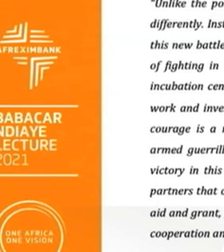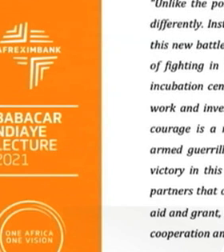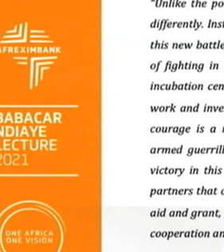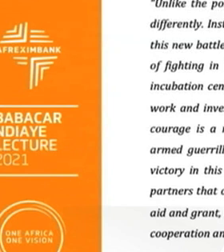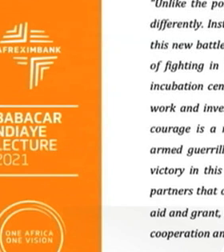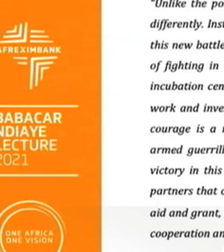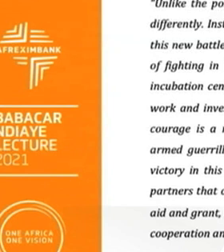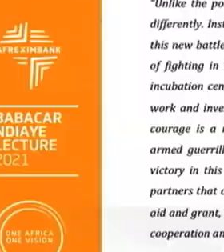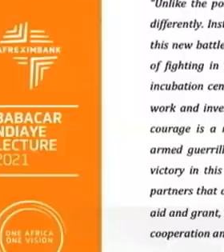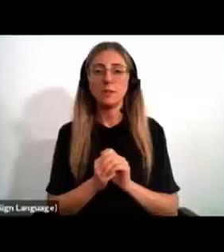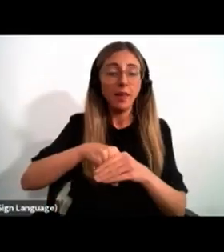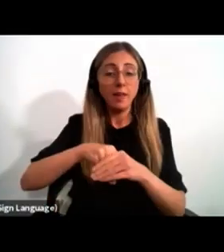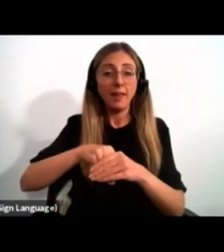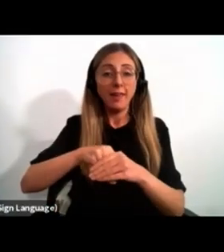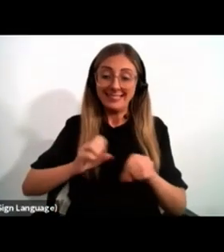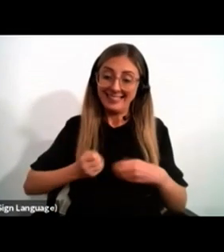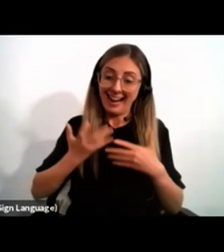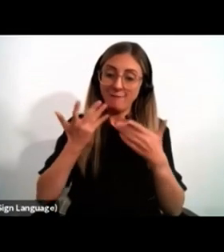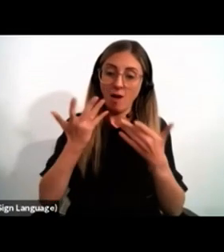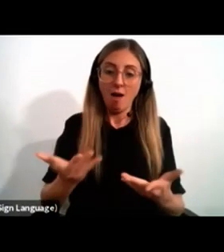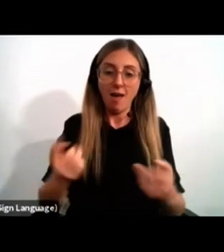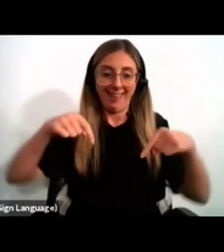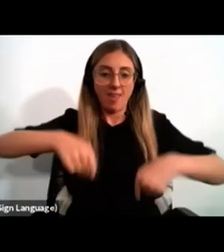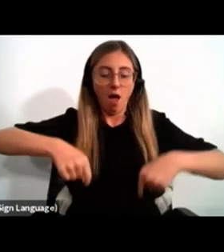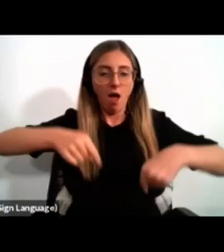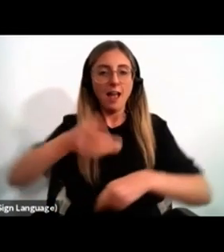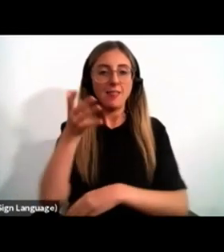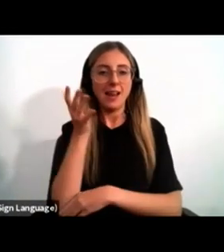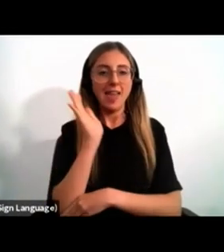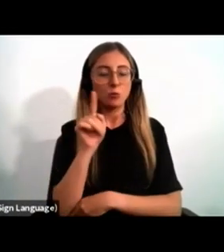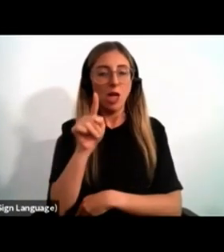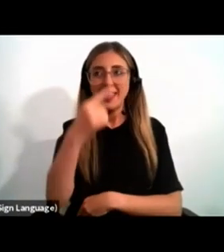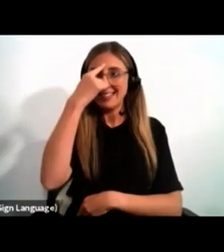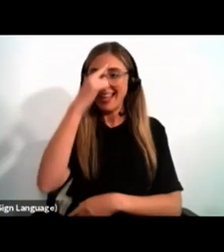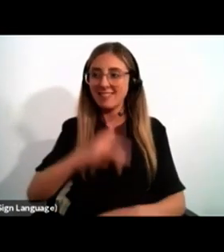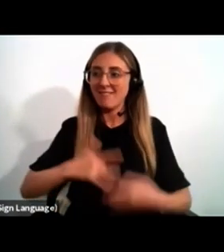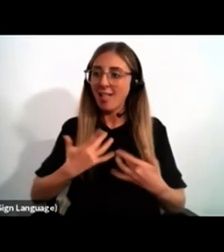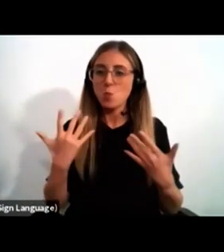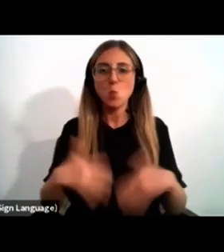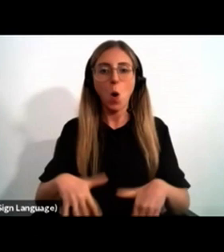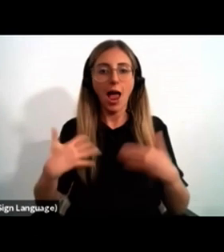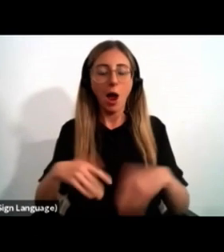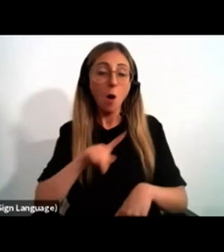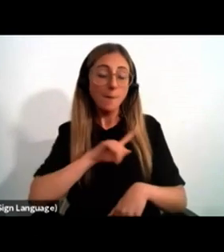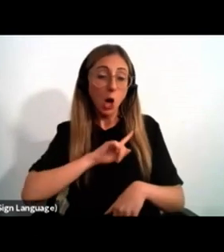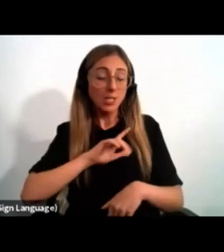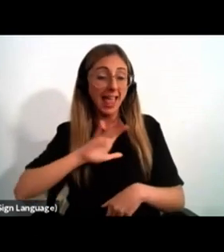Ndiaye annual keynote lecture. This is quite fitting because President